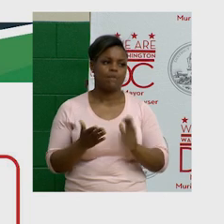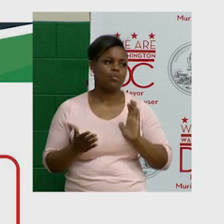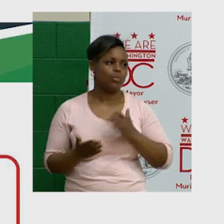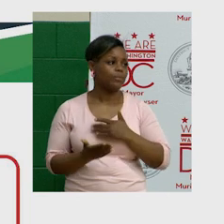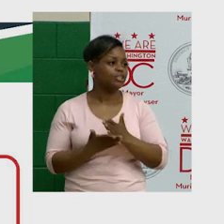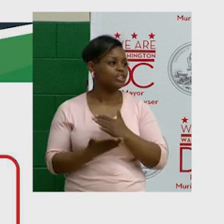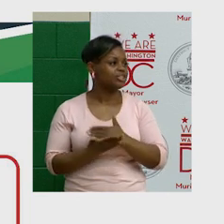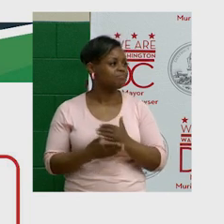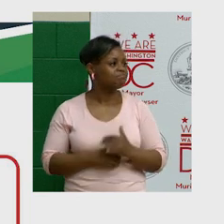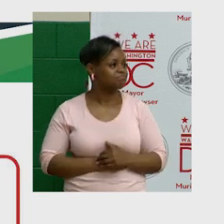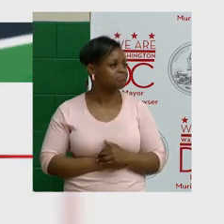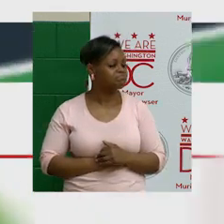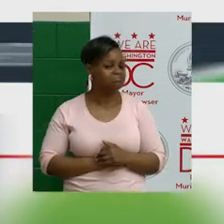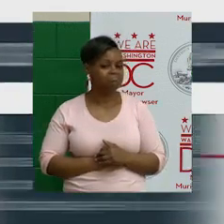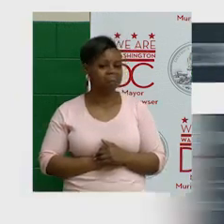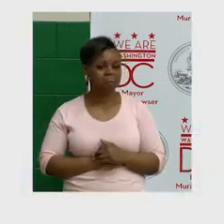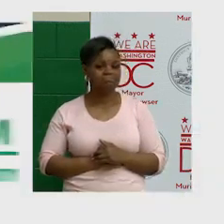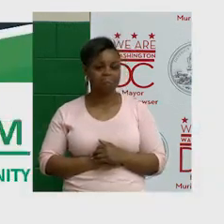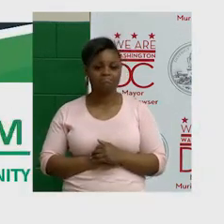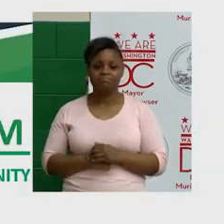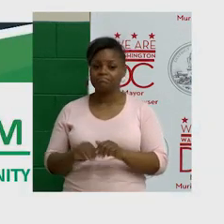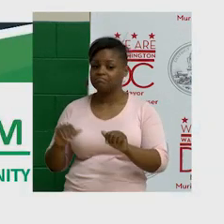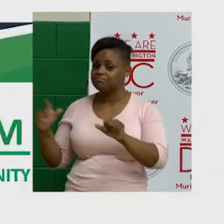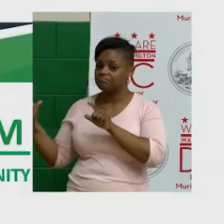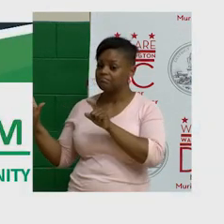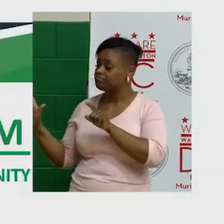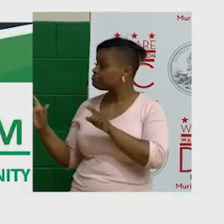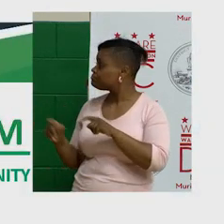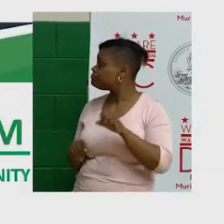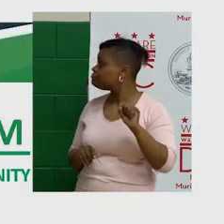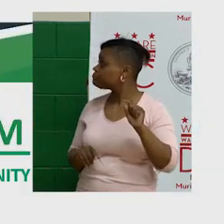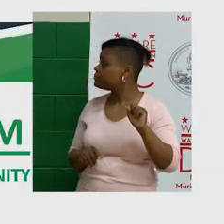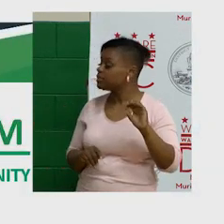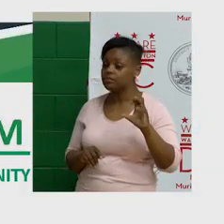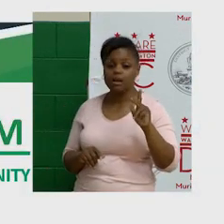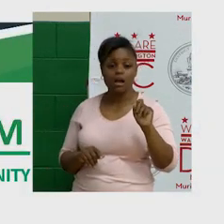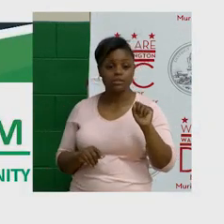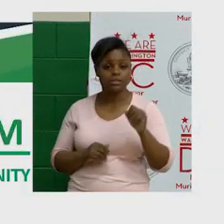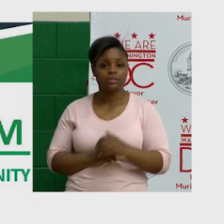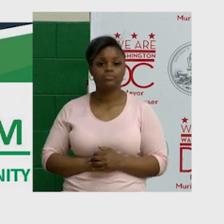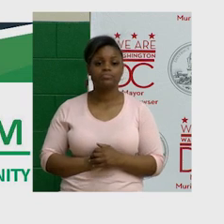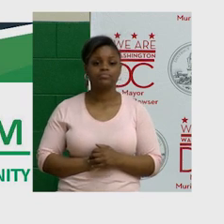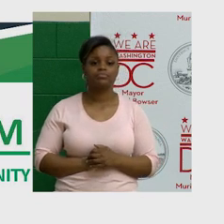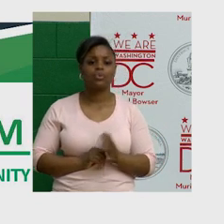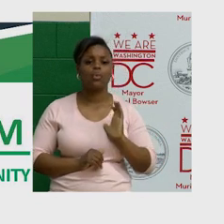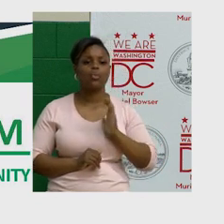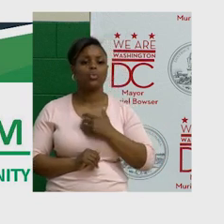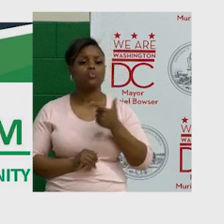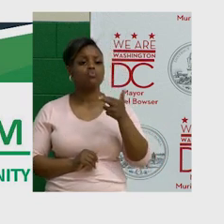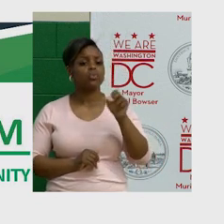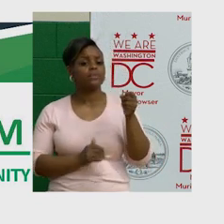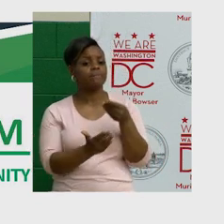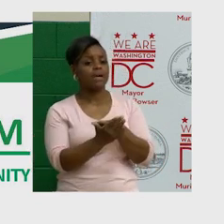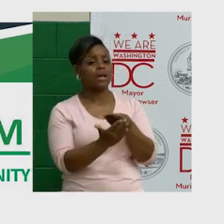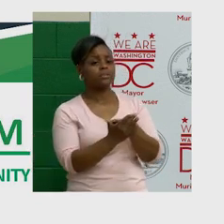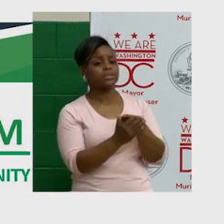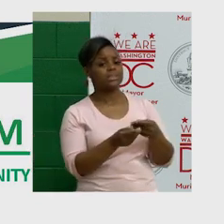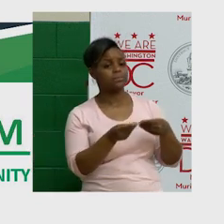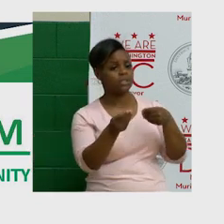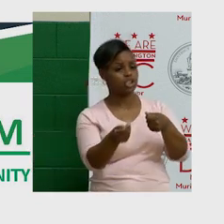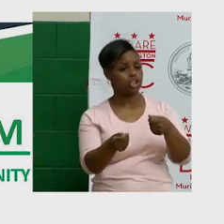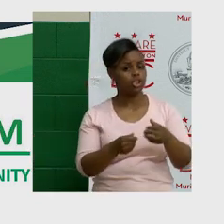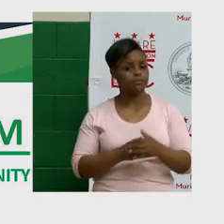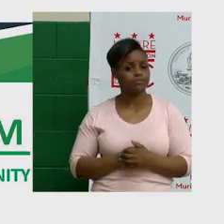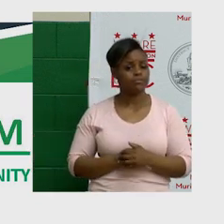And this is a little bit about where those dollars go. So these are our gross funds expenditures, meaning it's our federal dollars, it's our